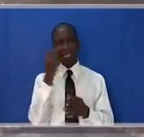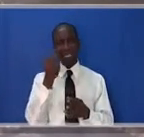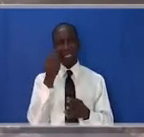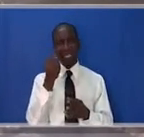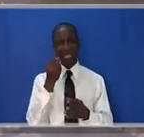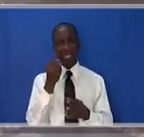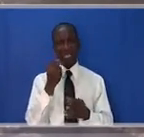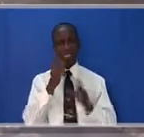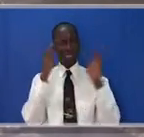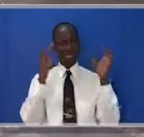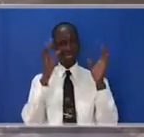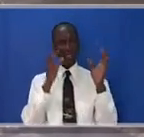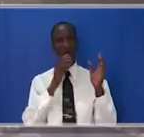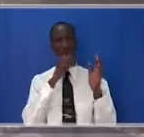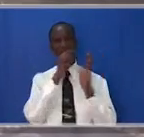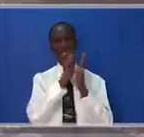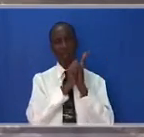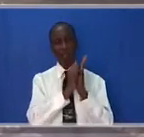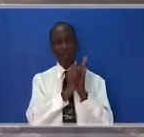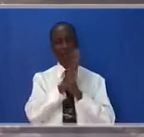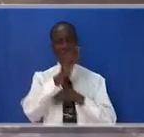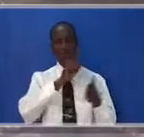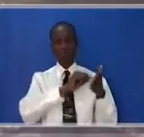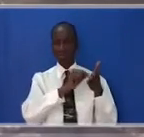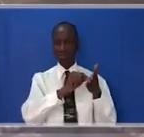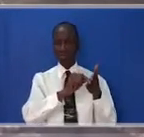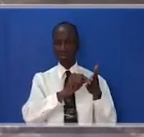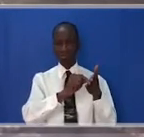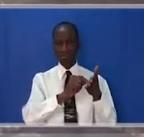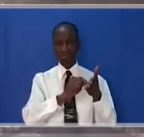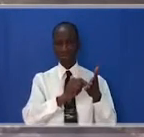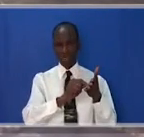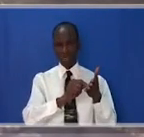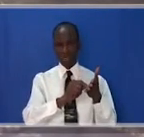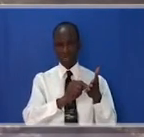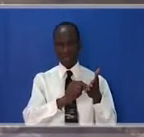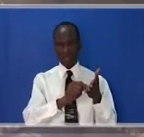Colossians chapter 2, verse 14 to 17. The Sabbath is no more.